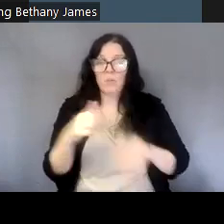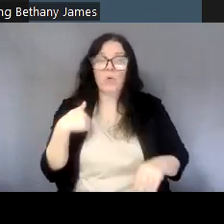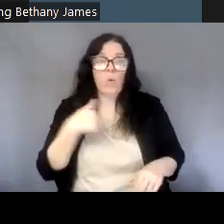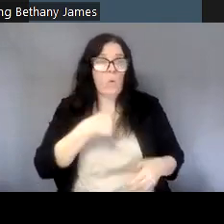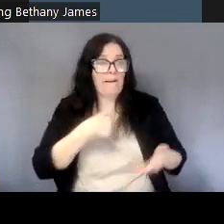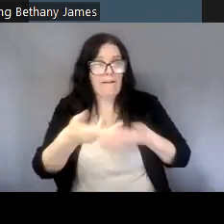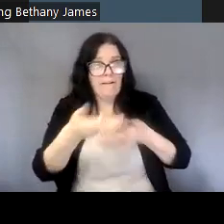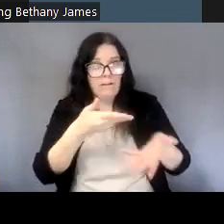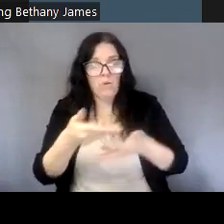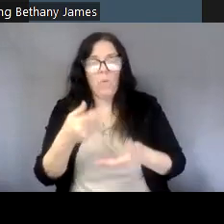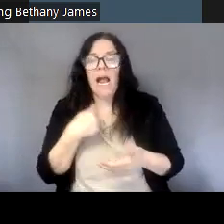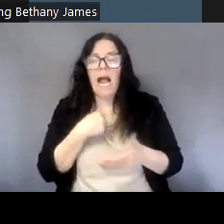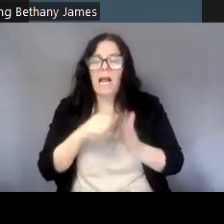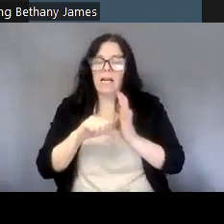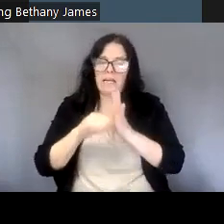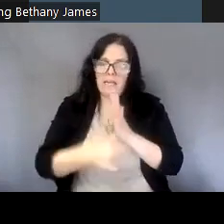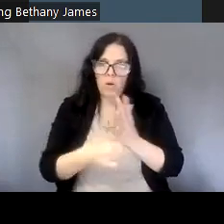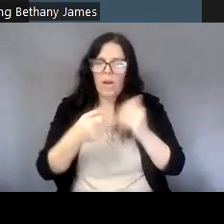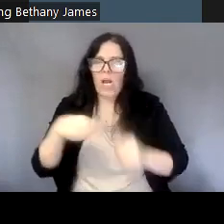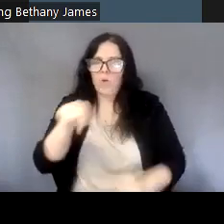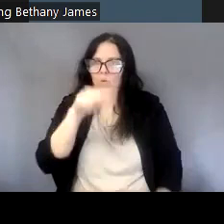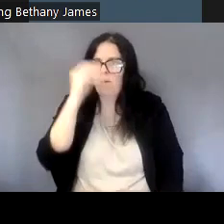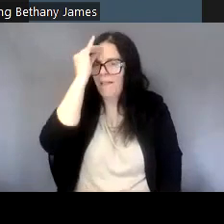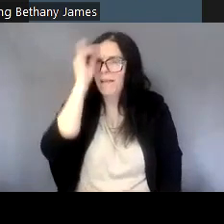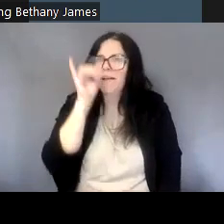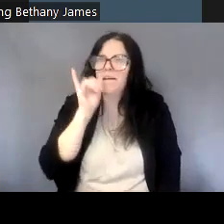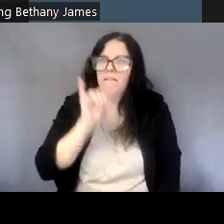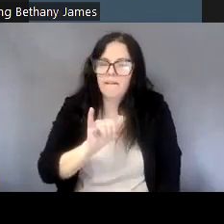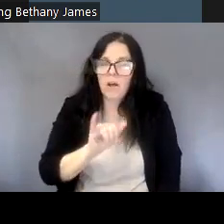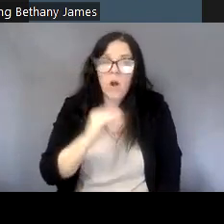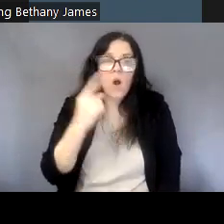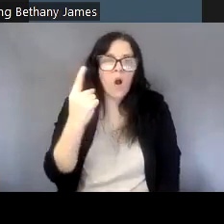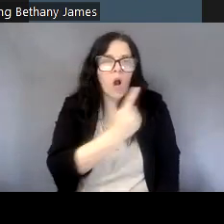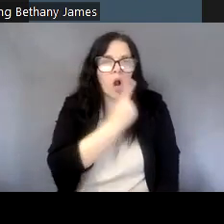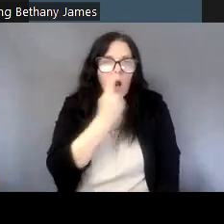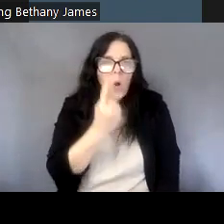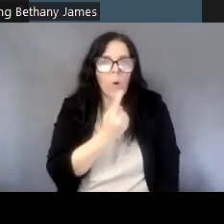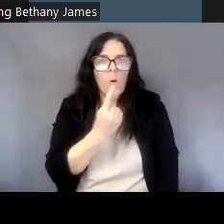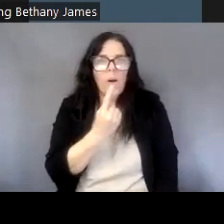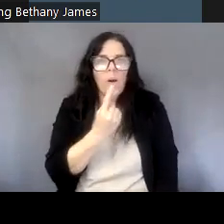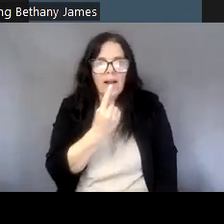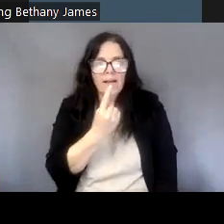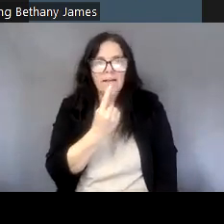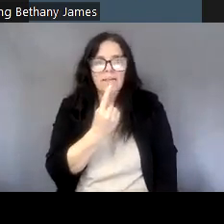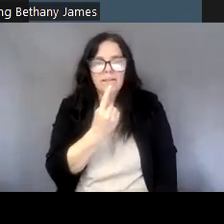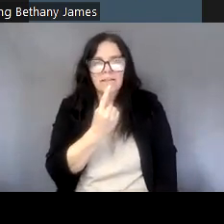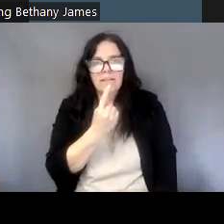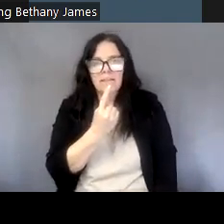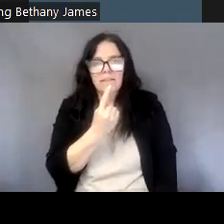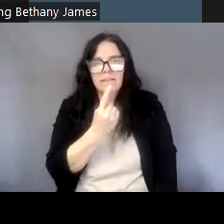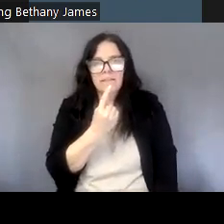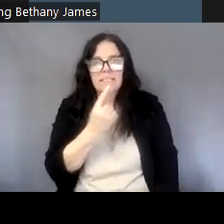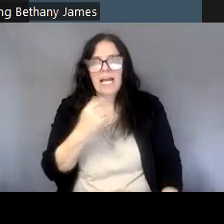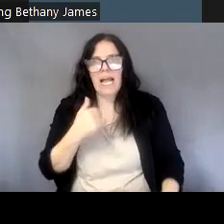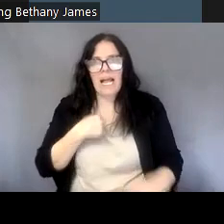one of the things I want people to gather and to start thinking about is to always have this empathy level to say, this